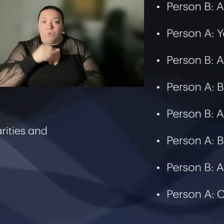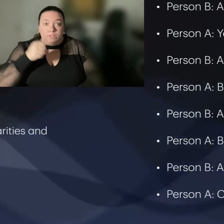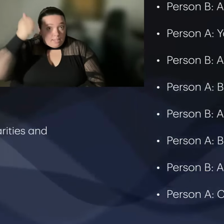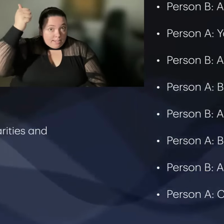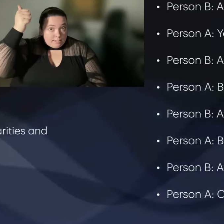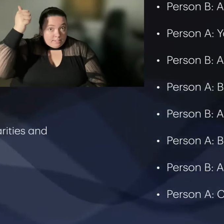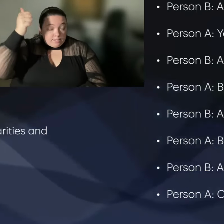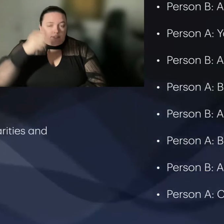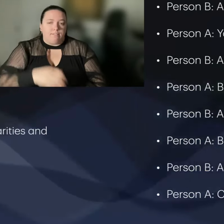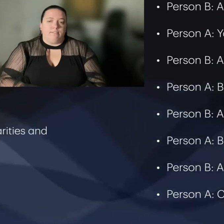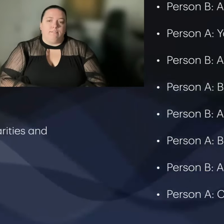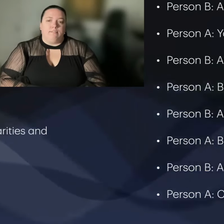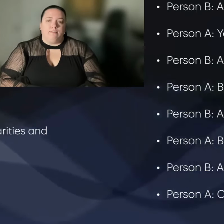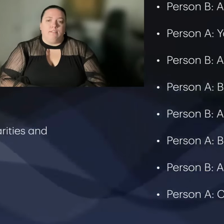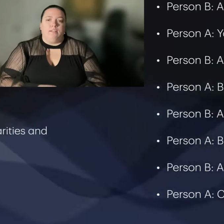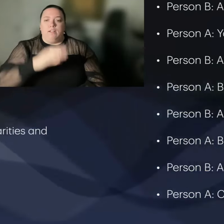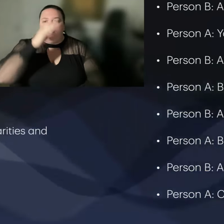You oldest.